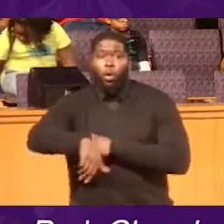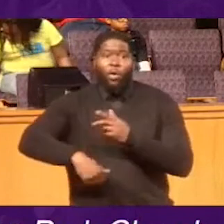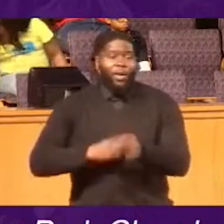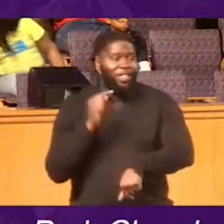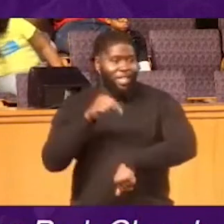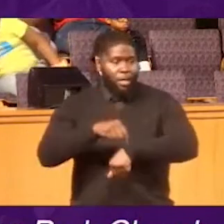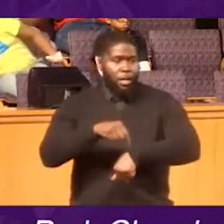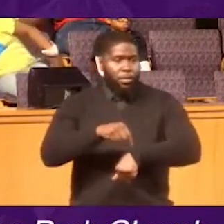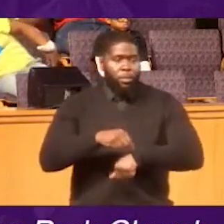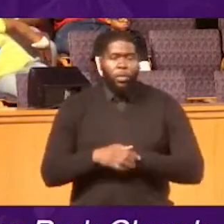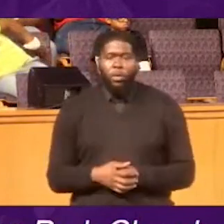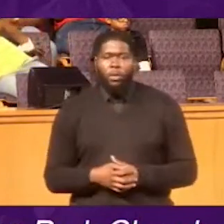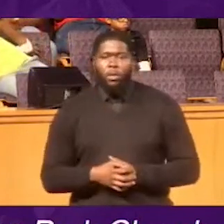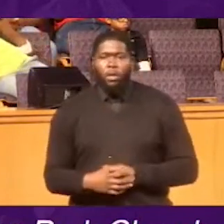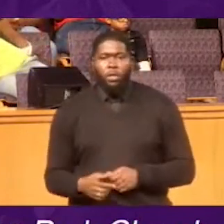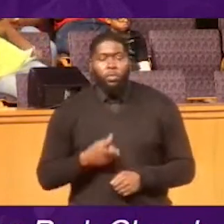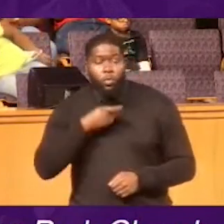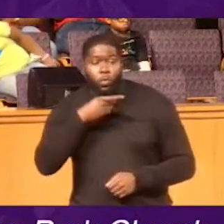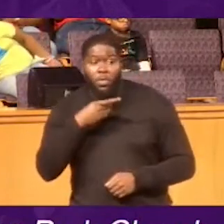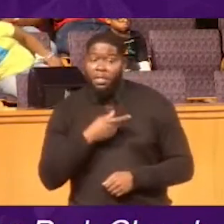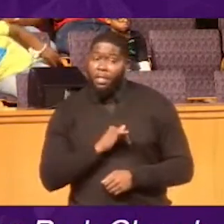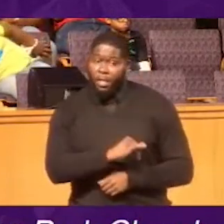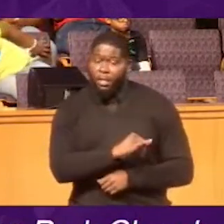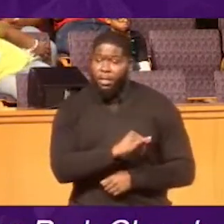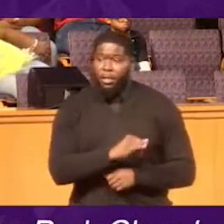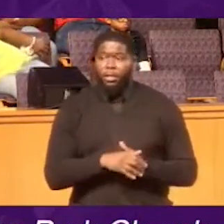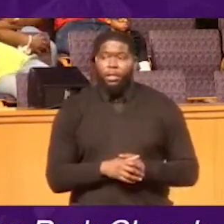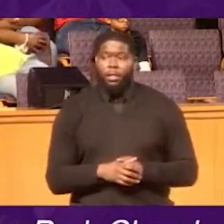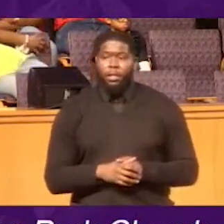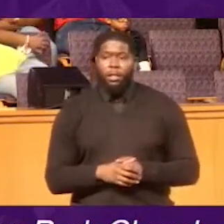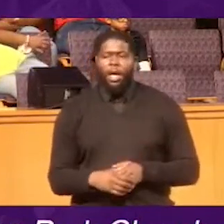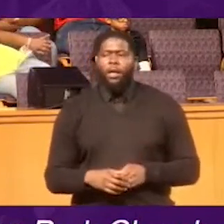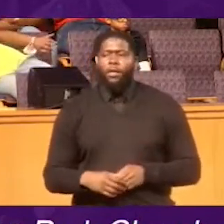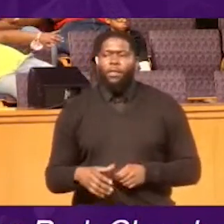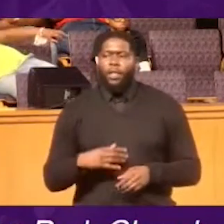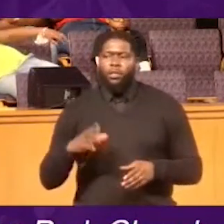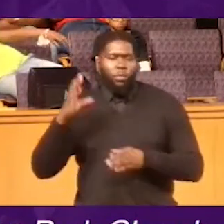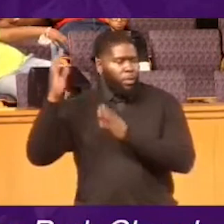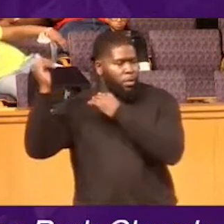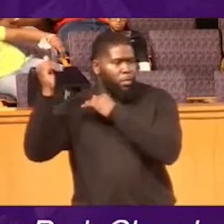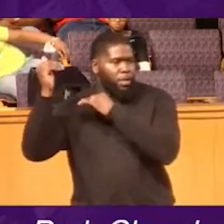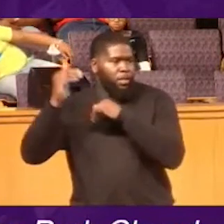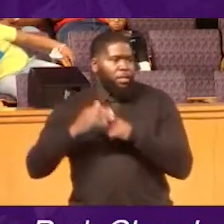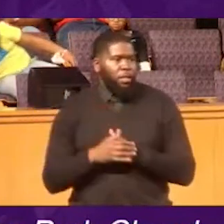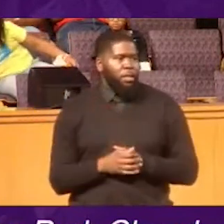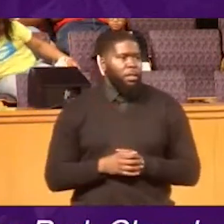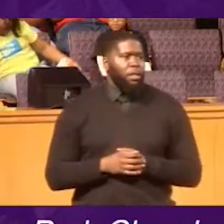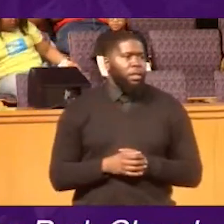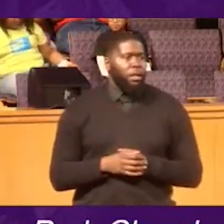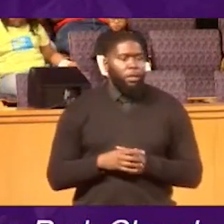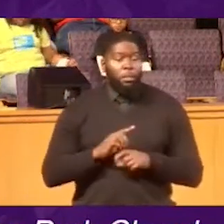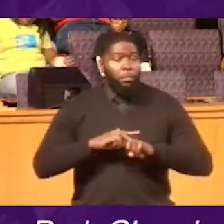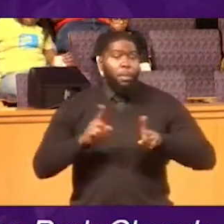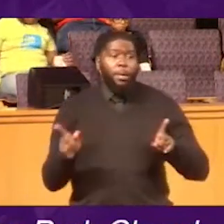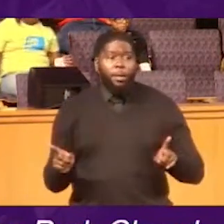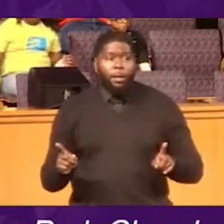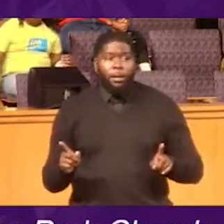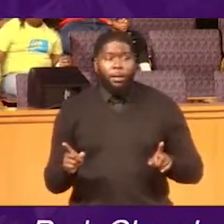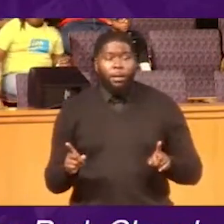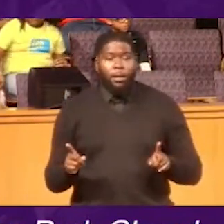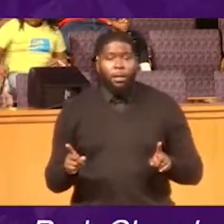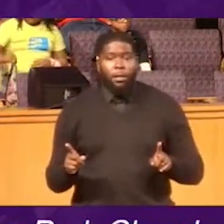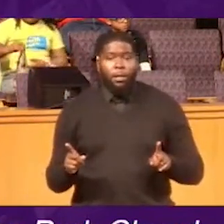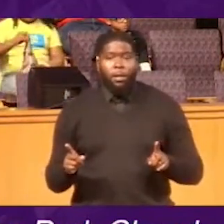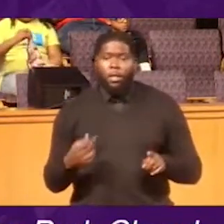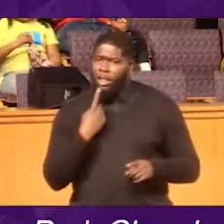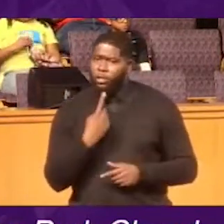because, one, that's who she is, and that's what we expect. But